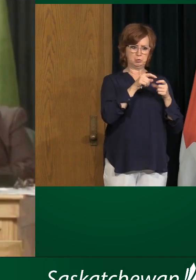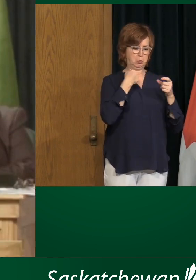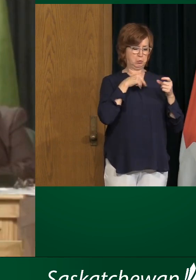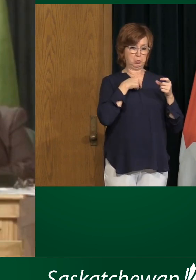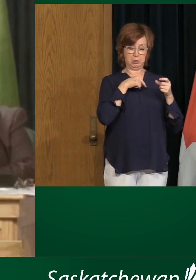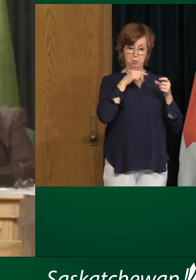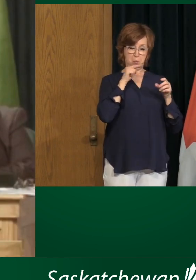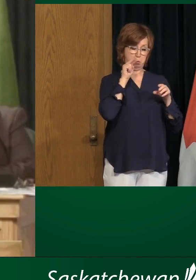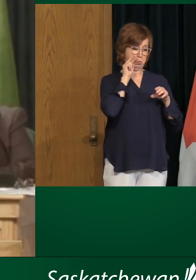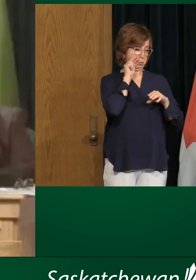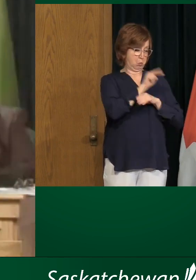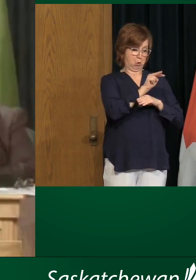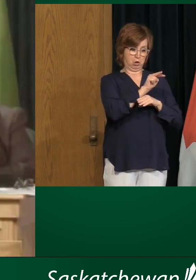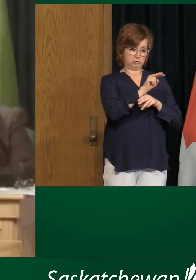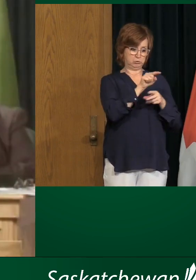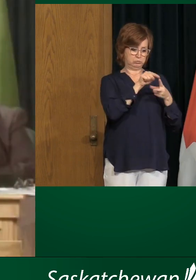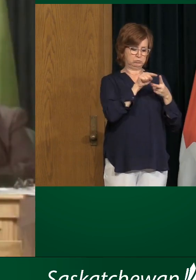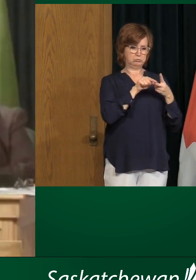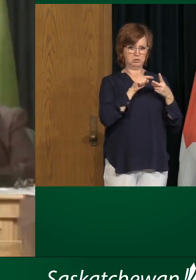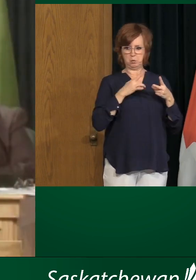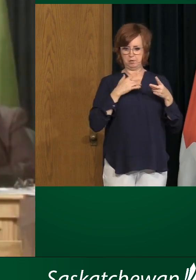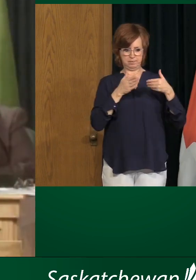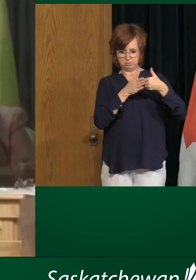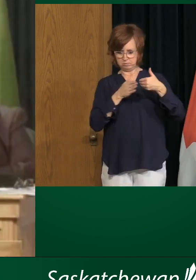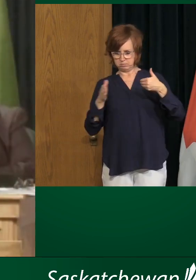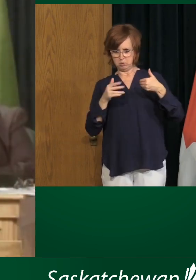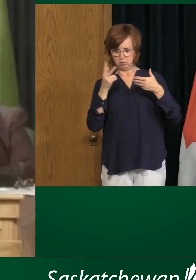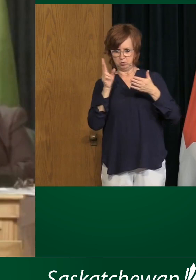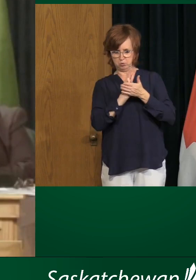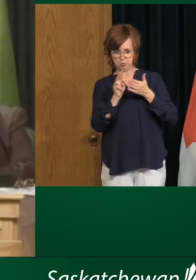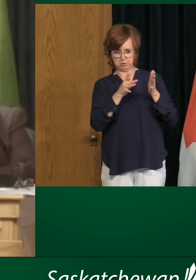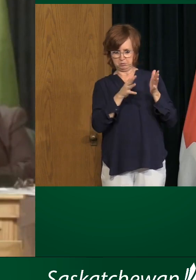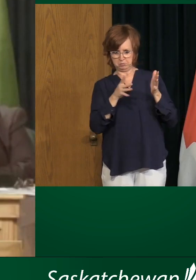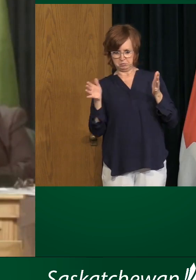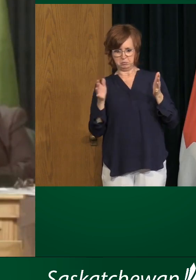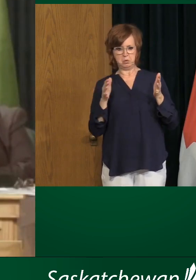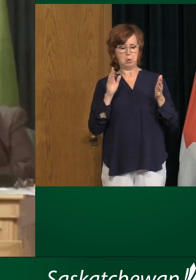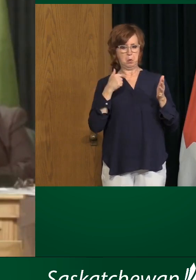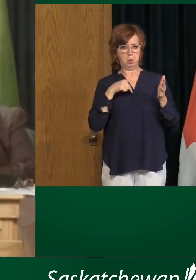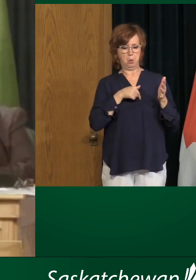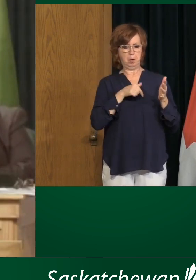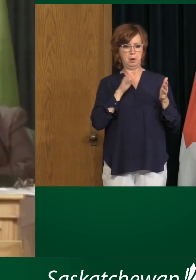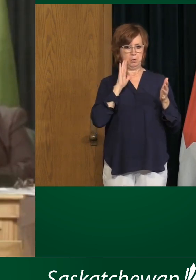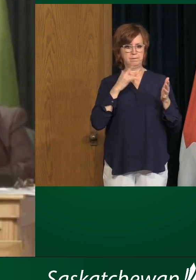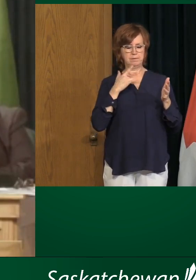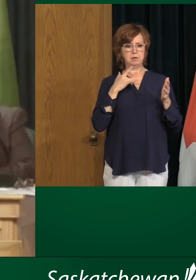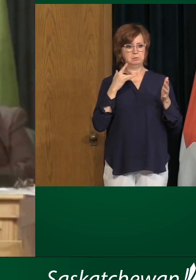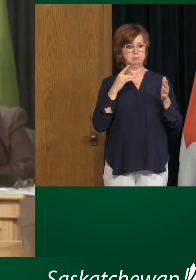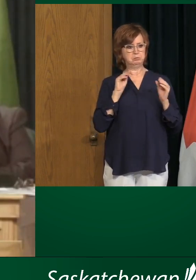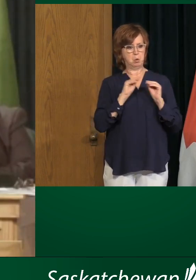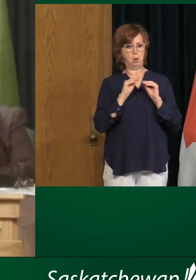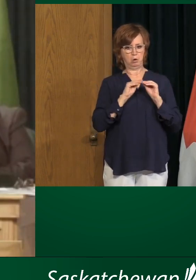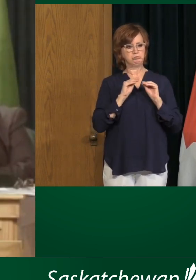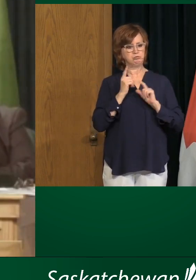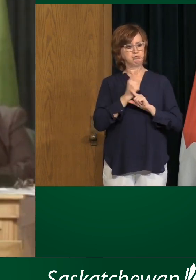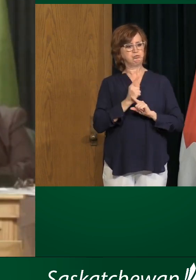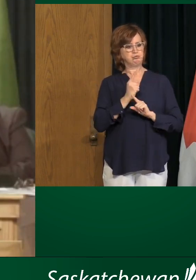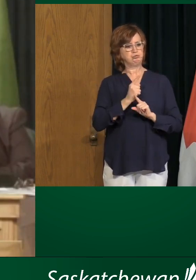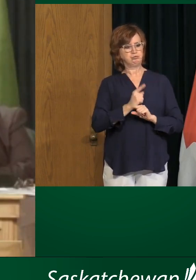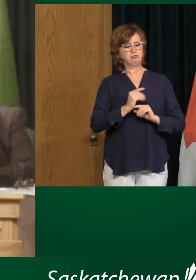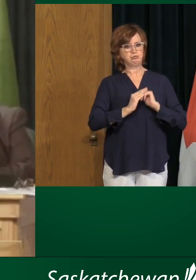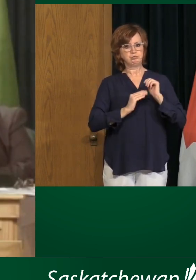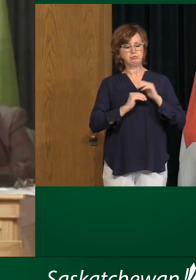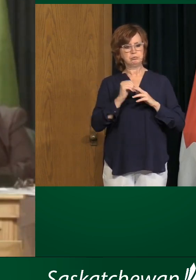sites, we feel that, in 2 weeks we'll know better what the answer to that question is. But today we can't say, because right now we're still